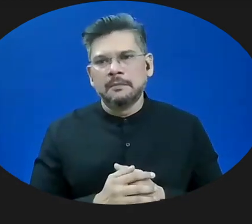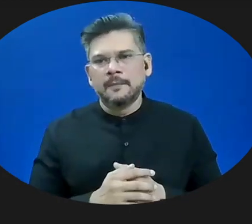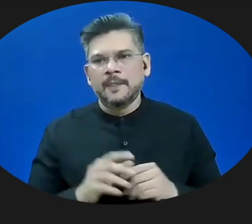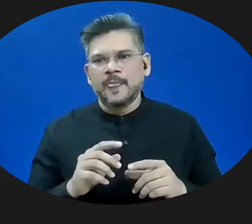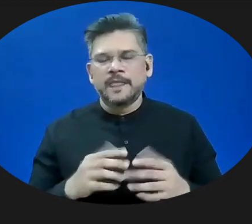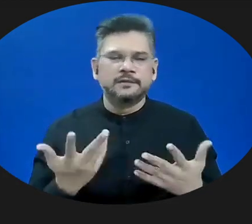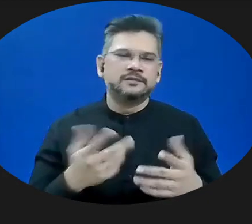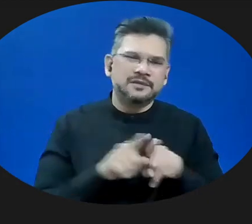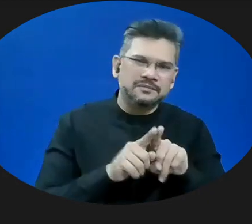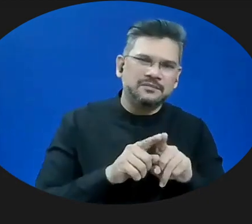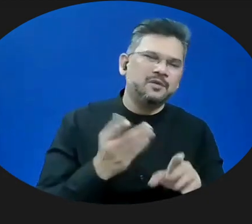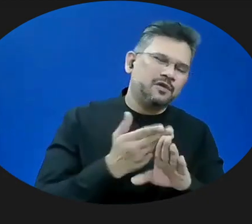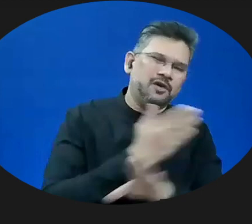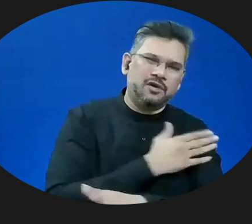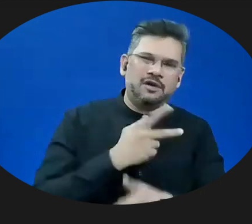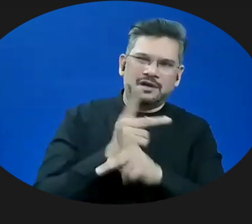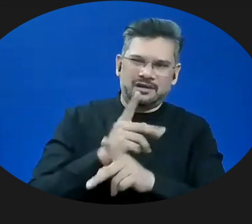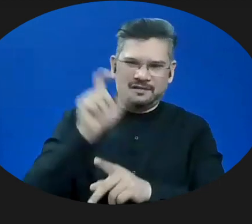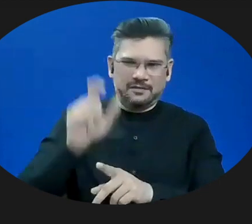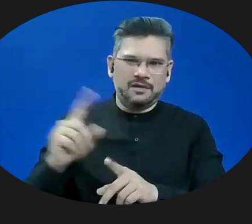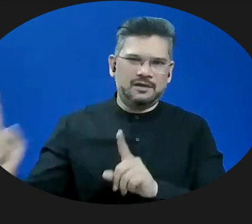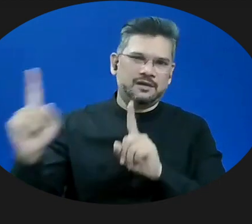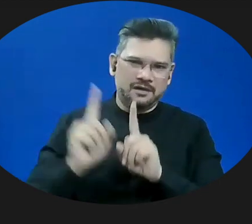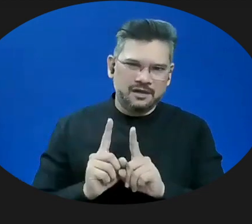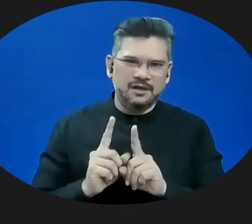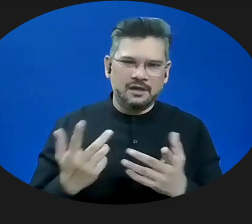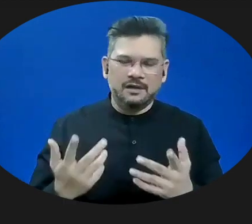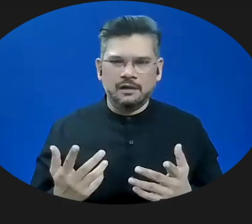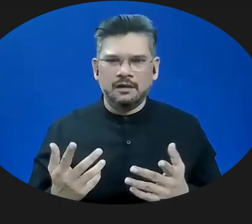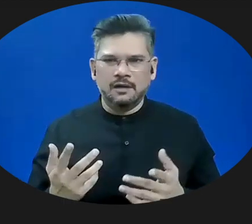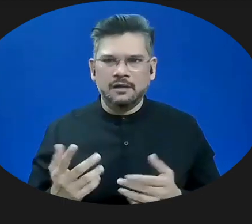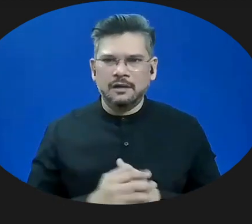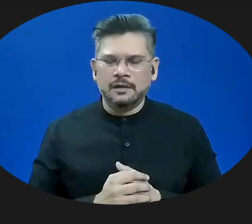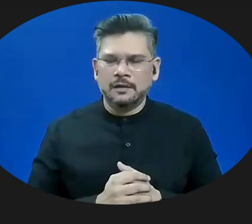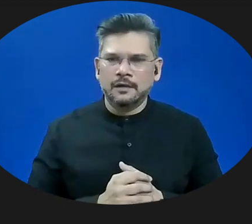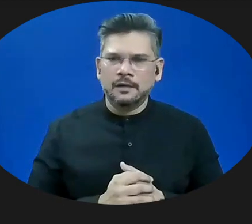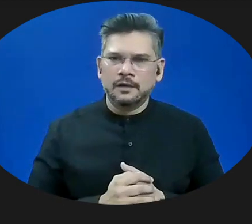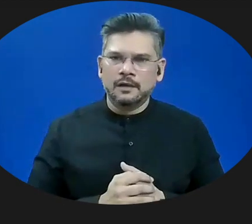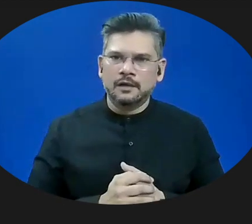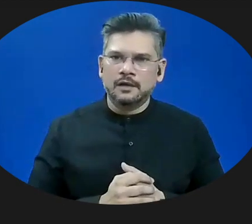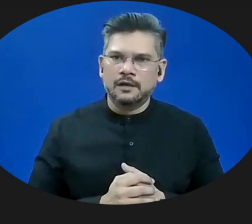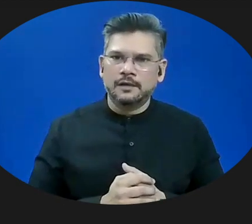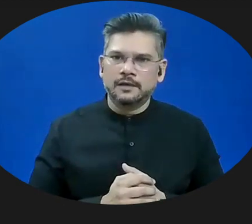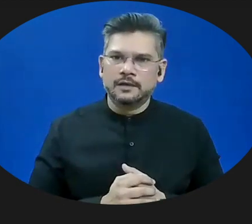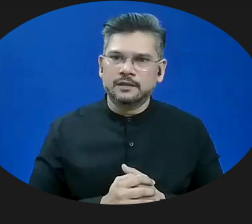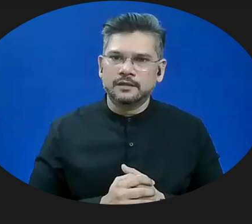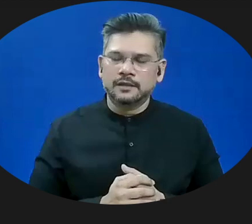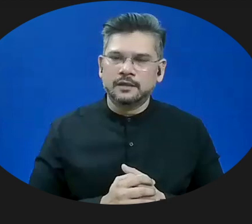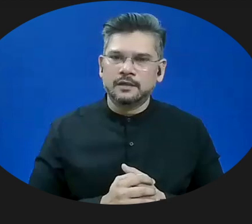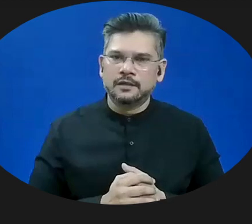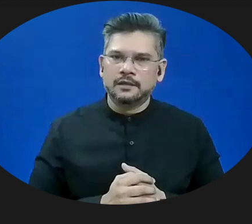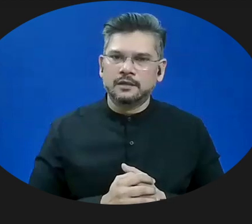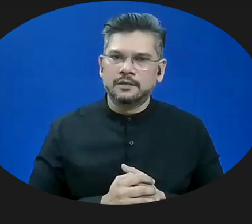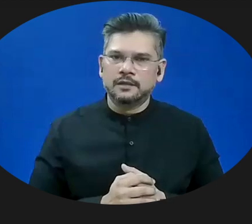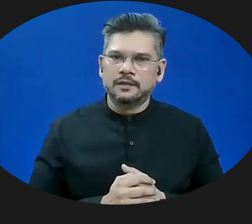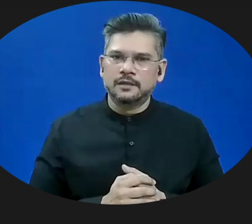caregiver before I started the webinar, the Zoom. So for care